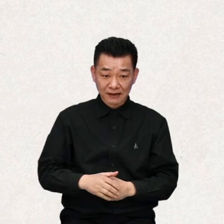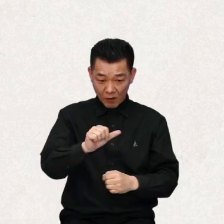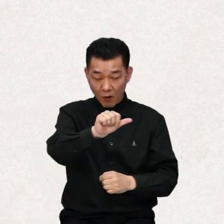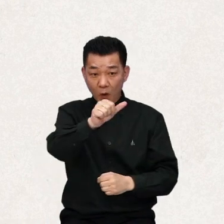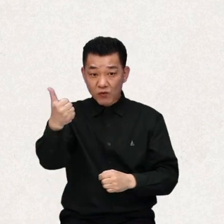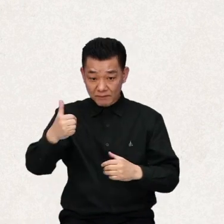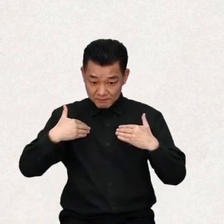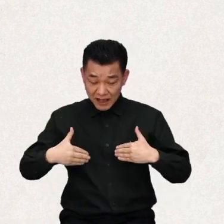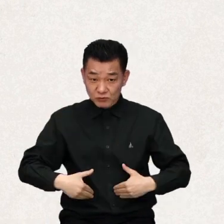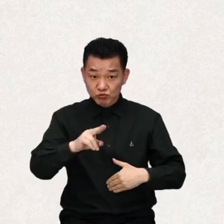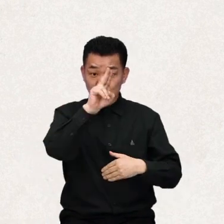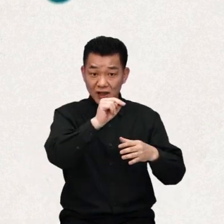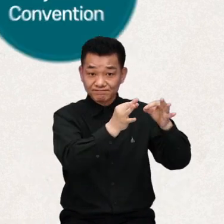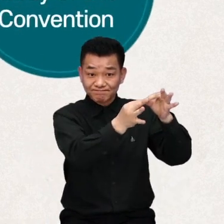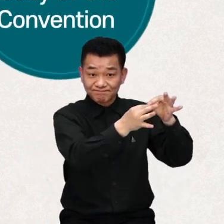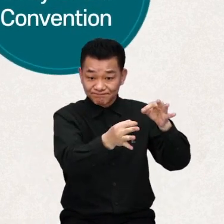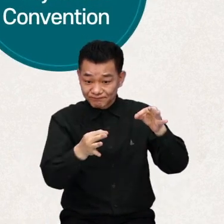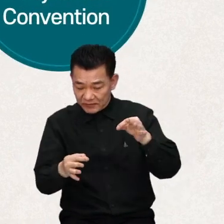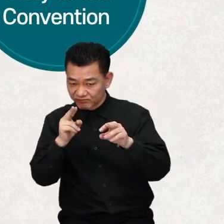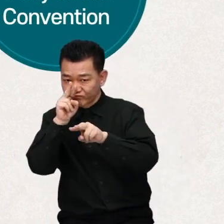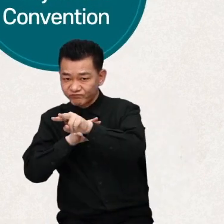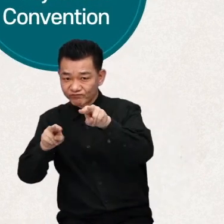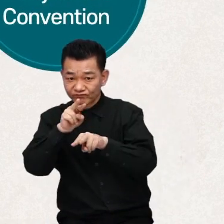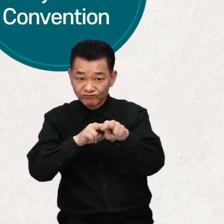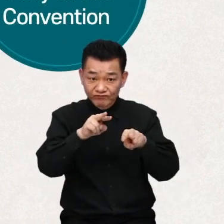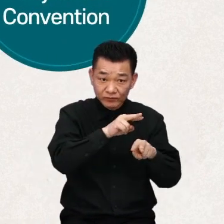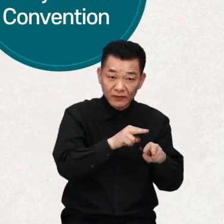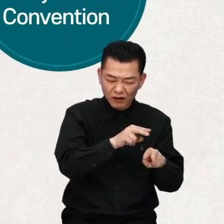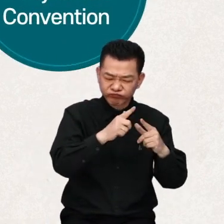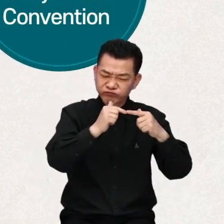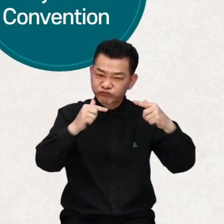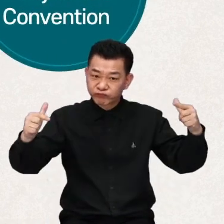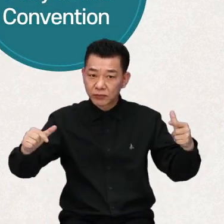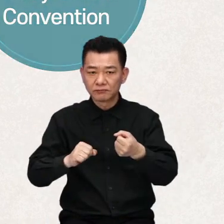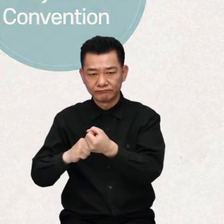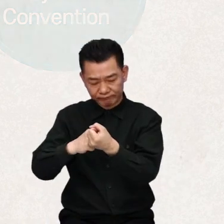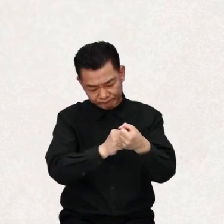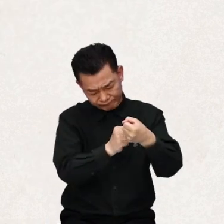other UN organizations, and monitoring body of the Convention.